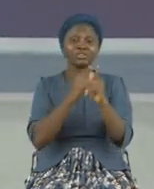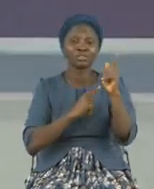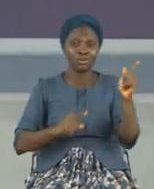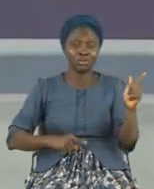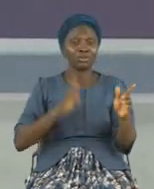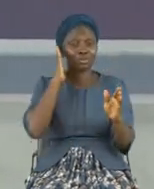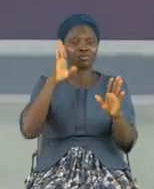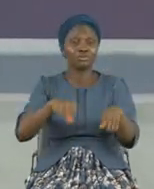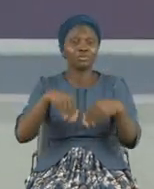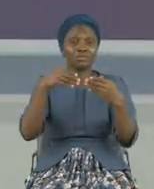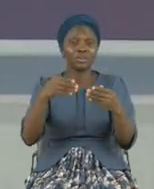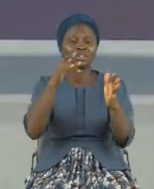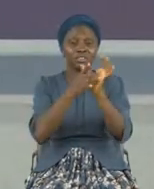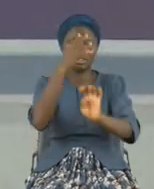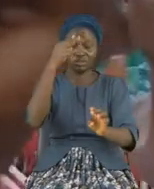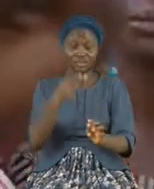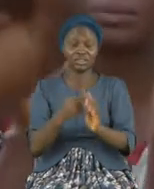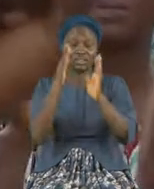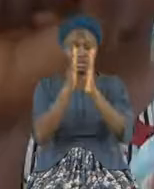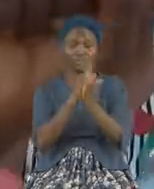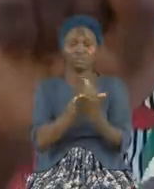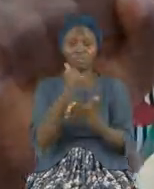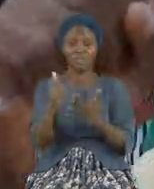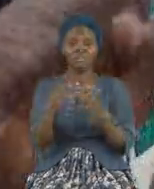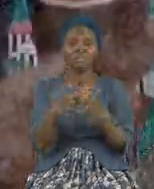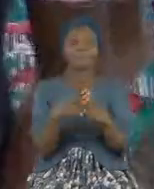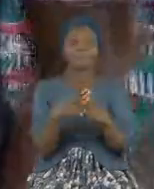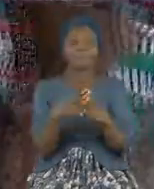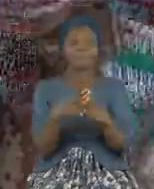supply in Jesus' name.